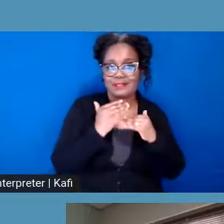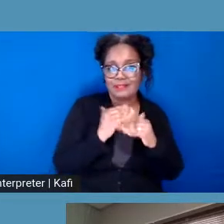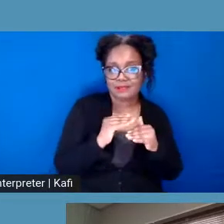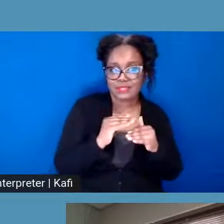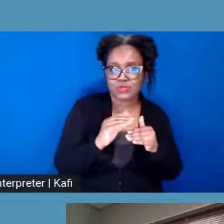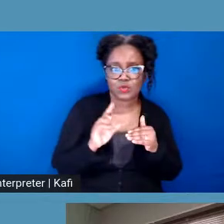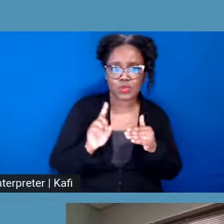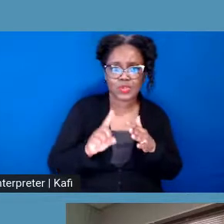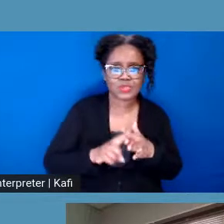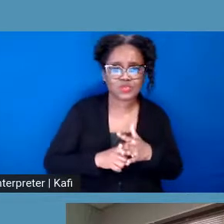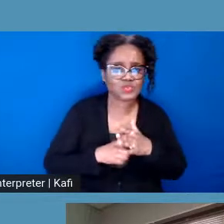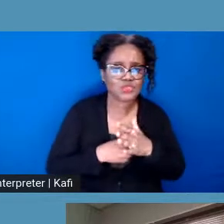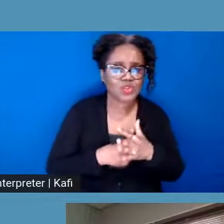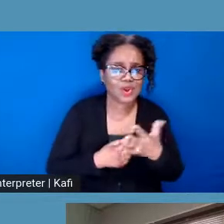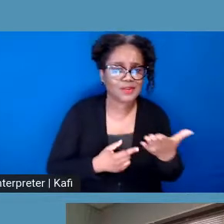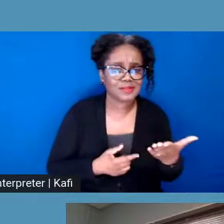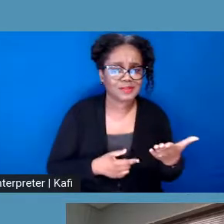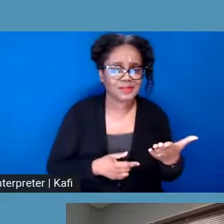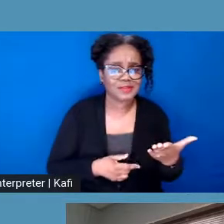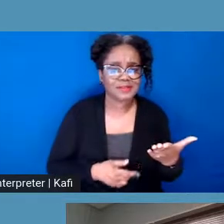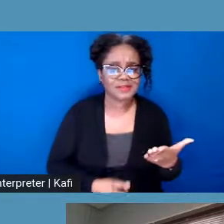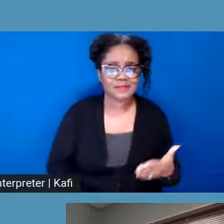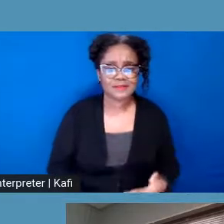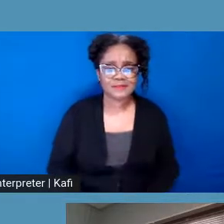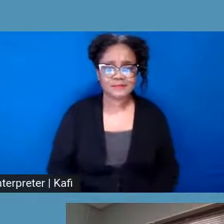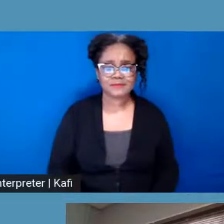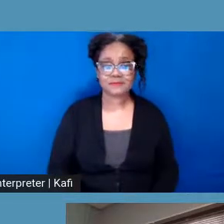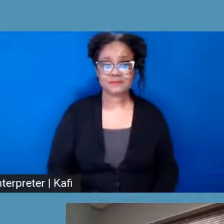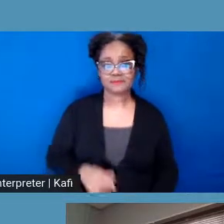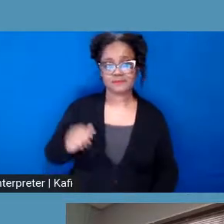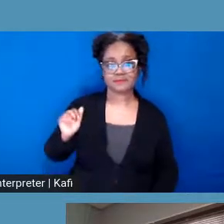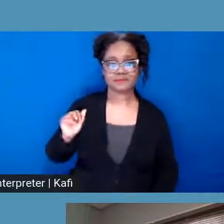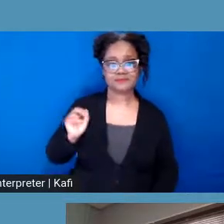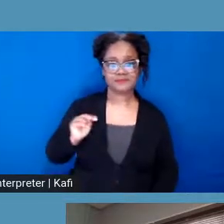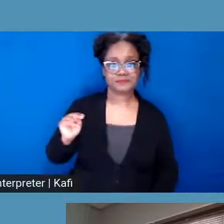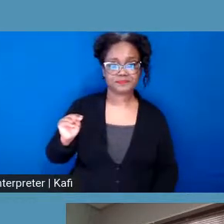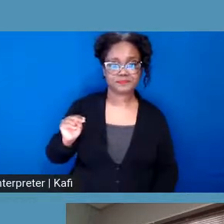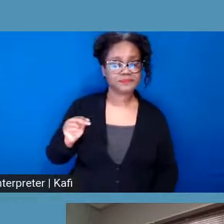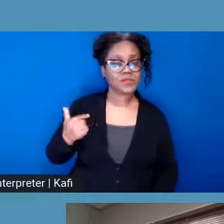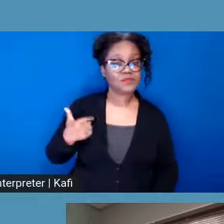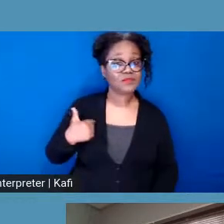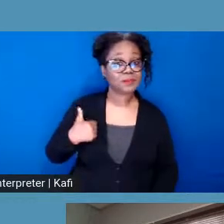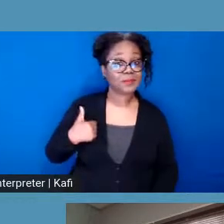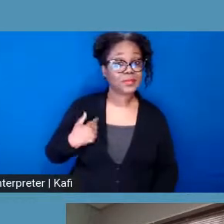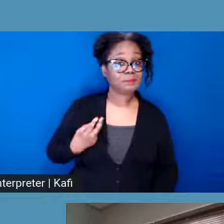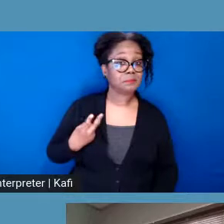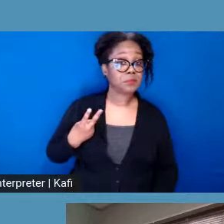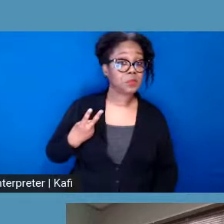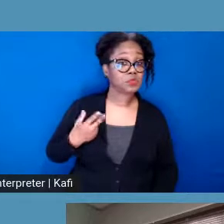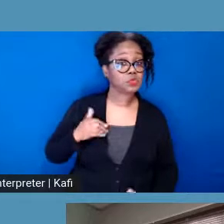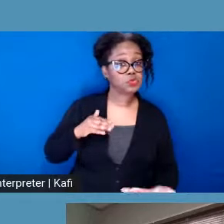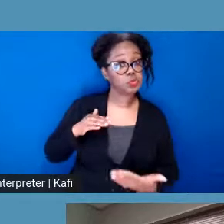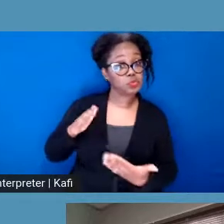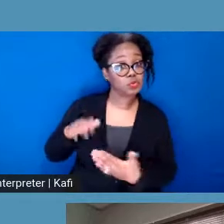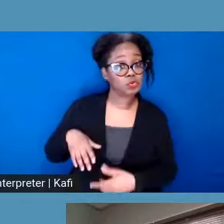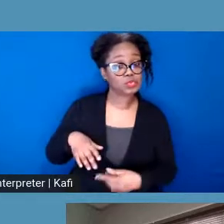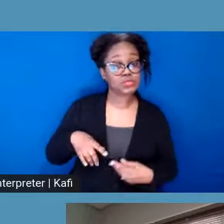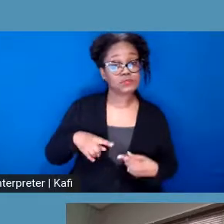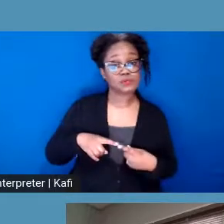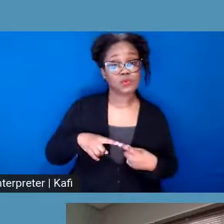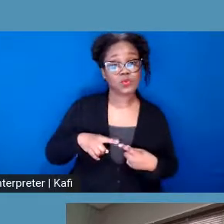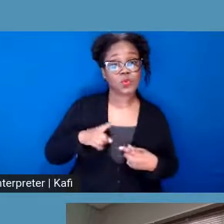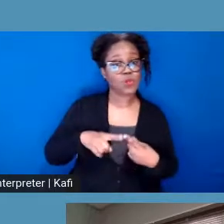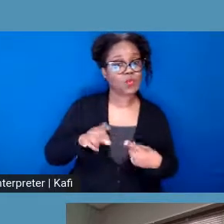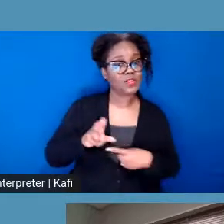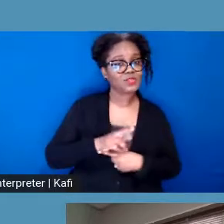I think for me, there's kind of two ways you could approach it. Either what gets used the most so that you have a